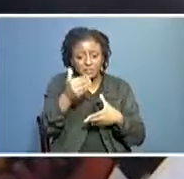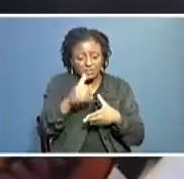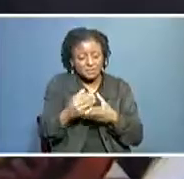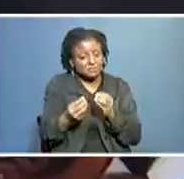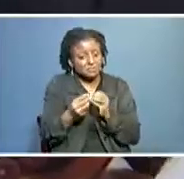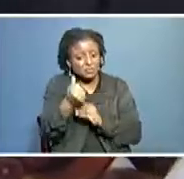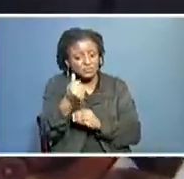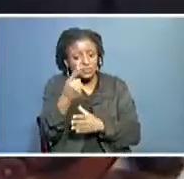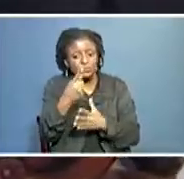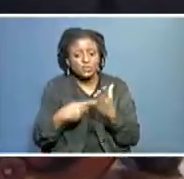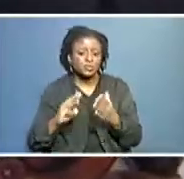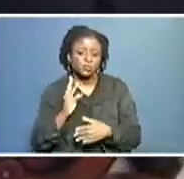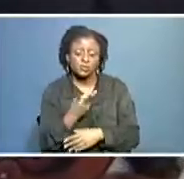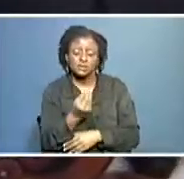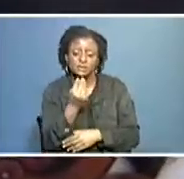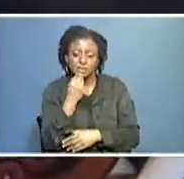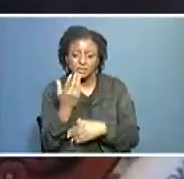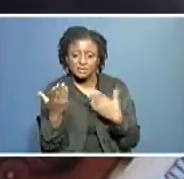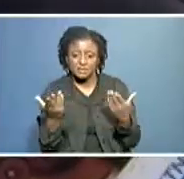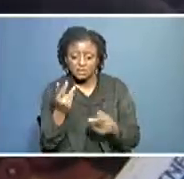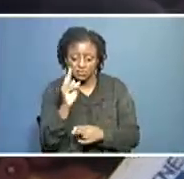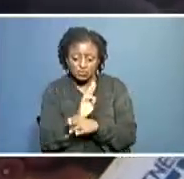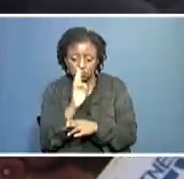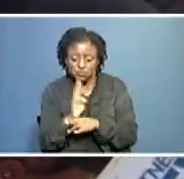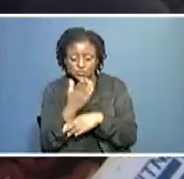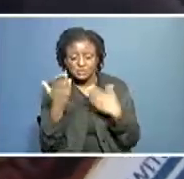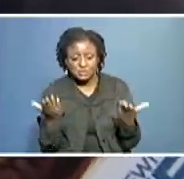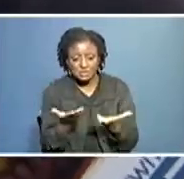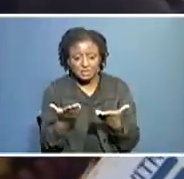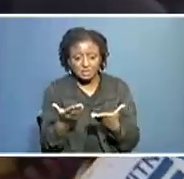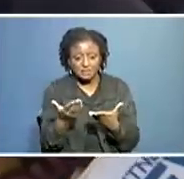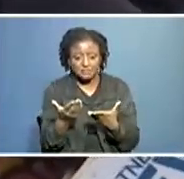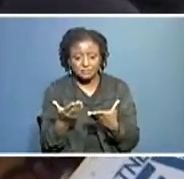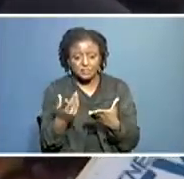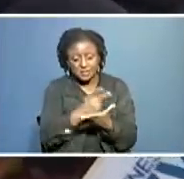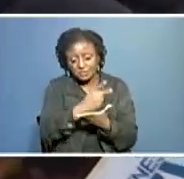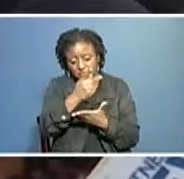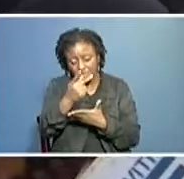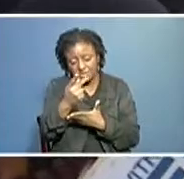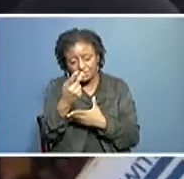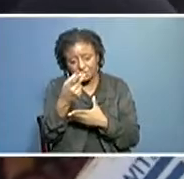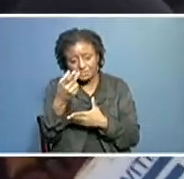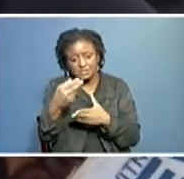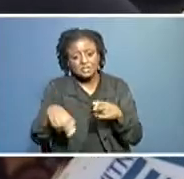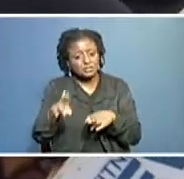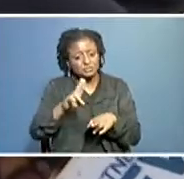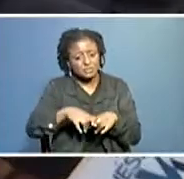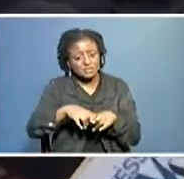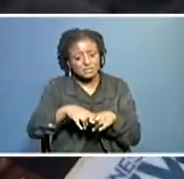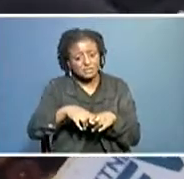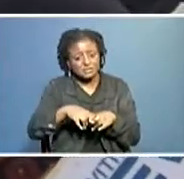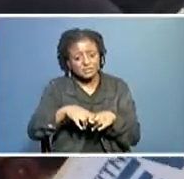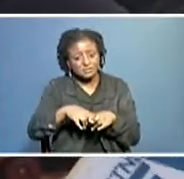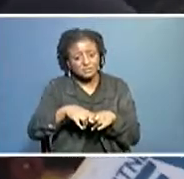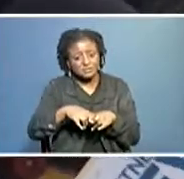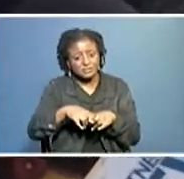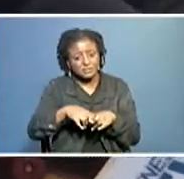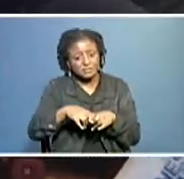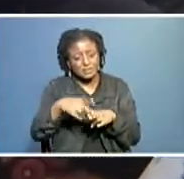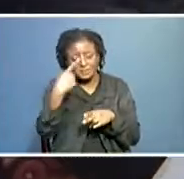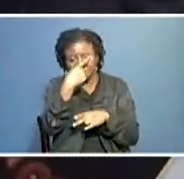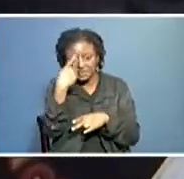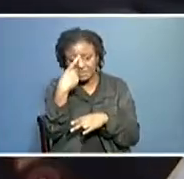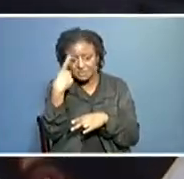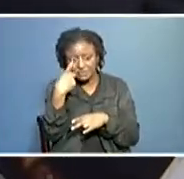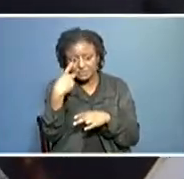the Bahamas, and so prices have been going up due to certain challenges with the supply chain. We've seen it at the